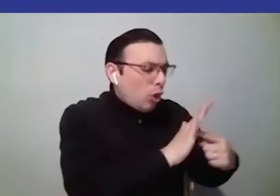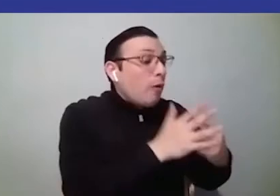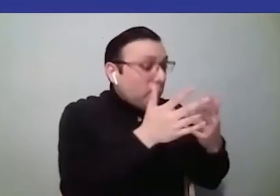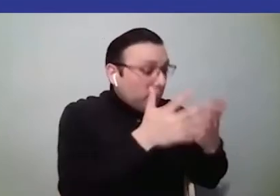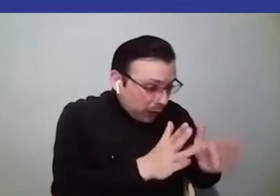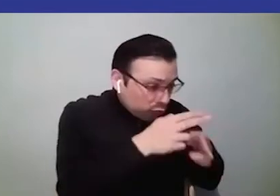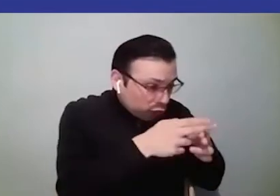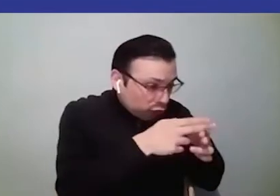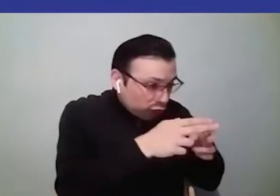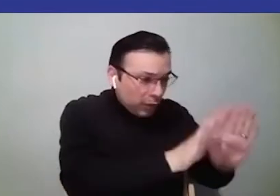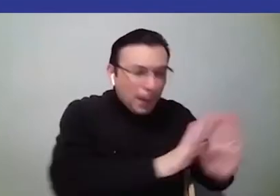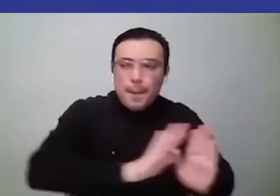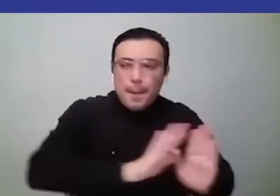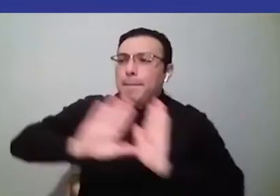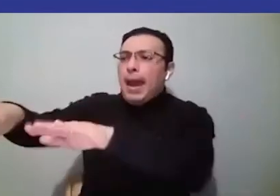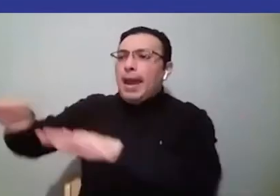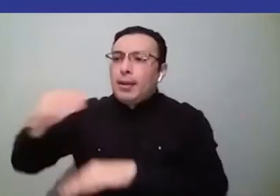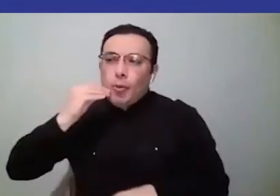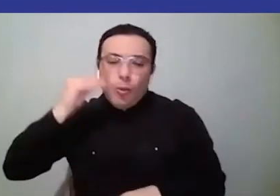if